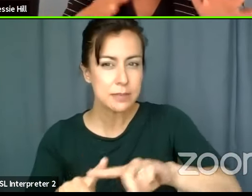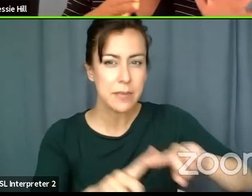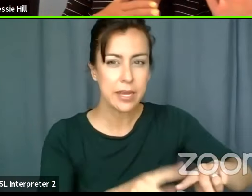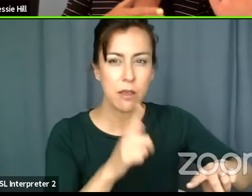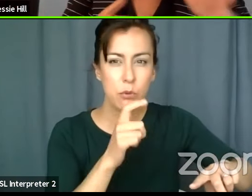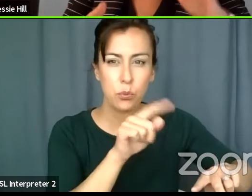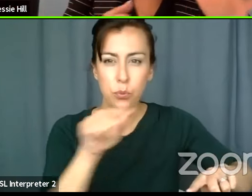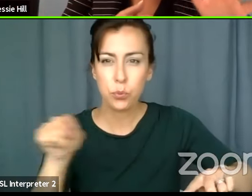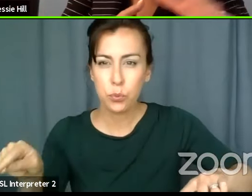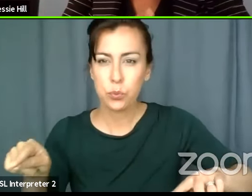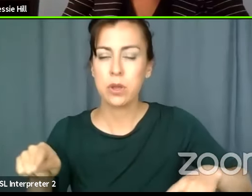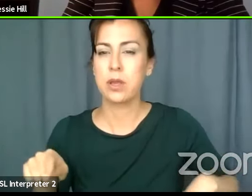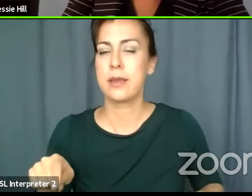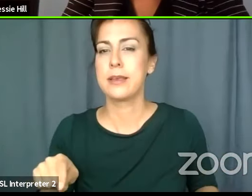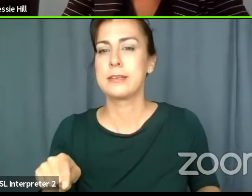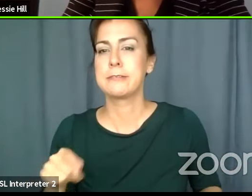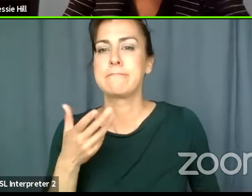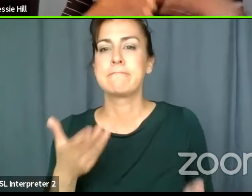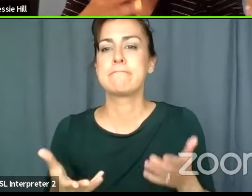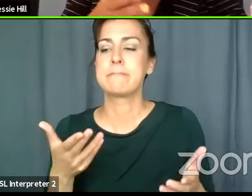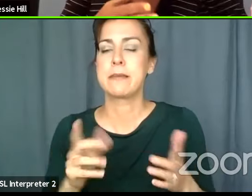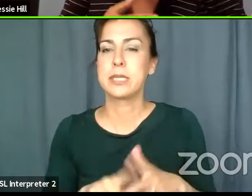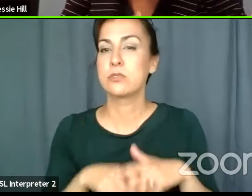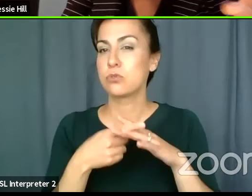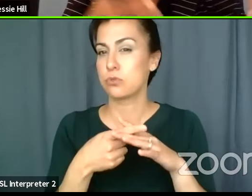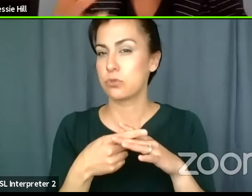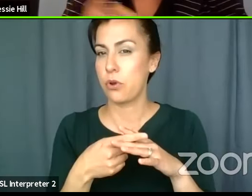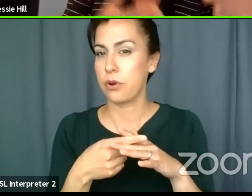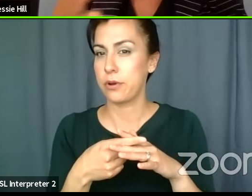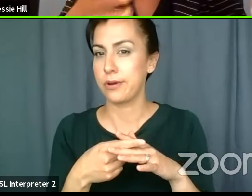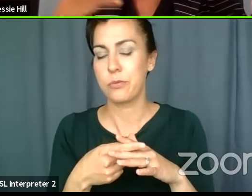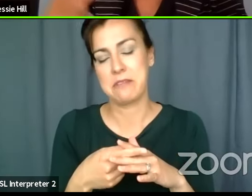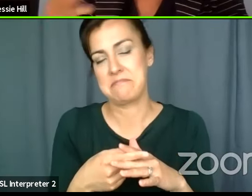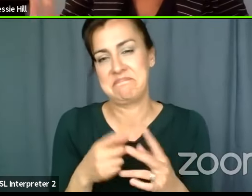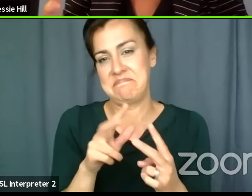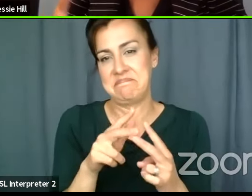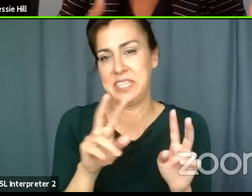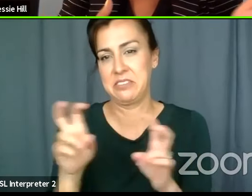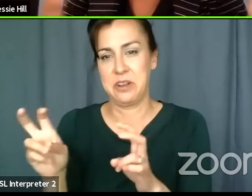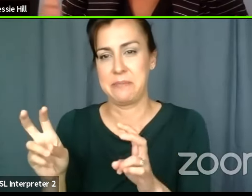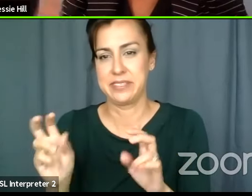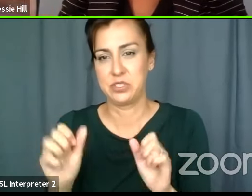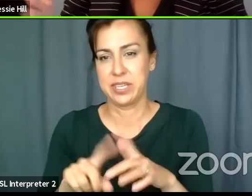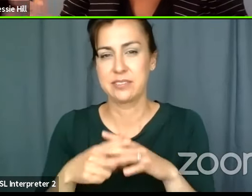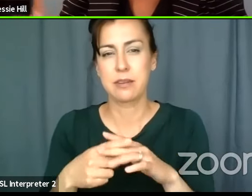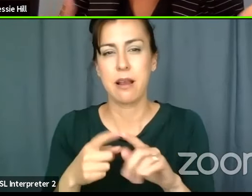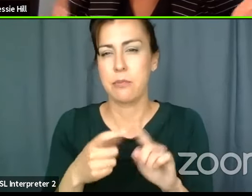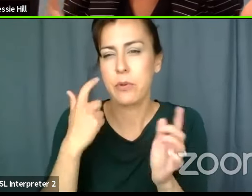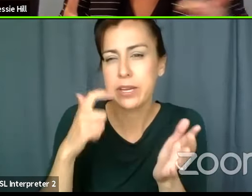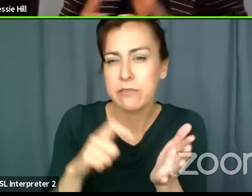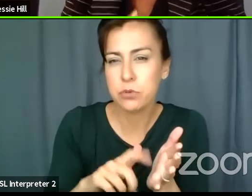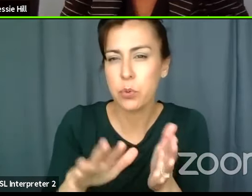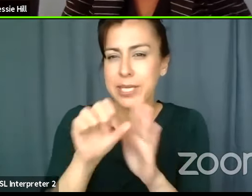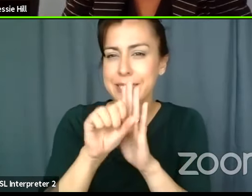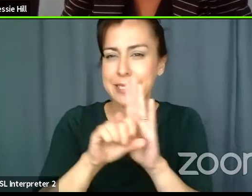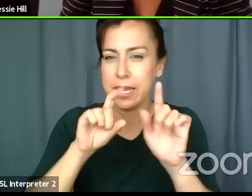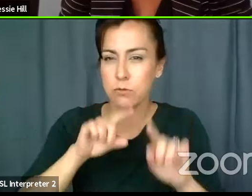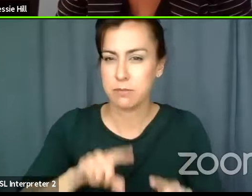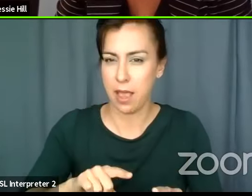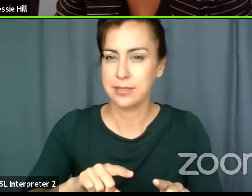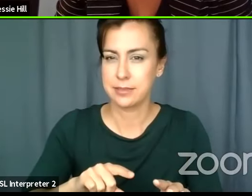So I guess maybe we could start with, we could start with either one, but I guess like what have been sort of the responses in the states to these